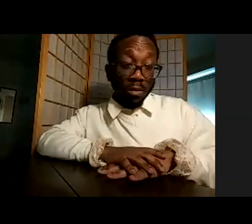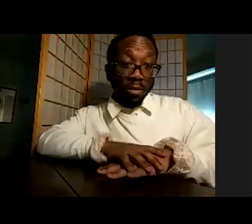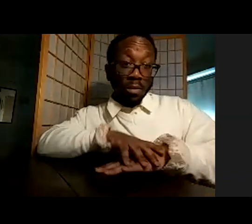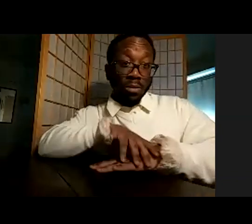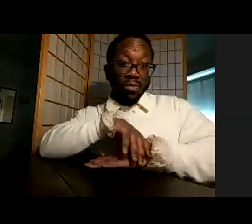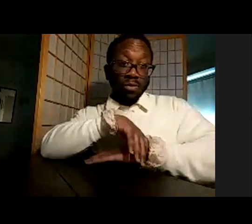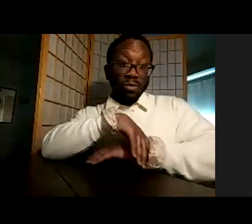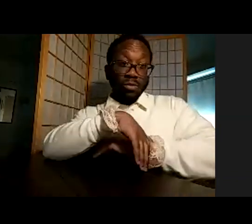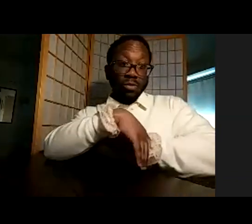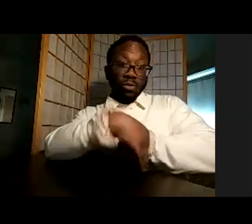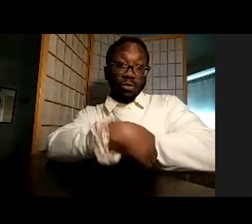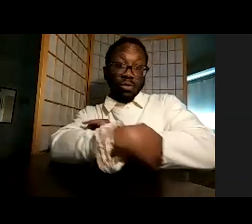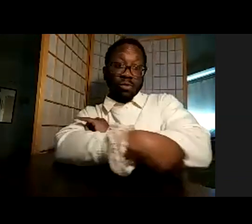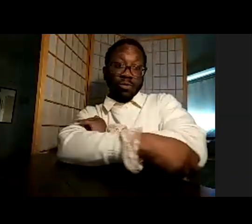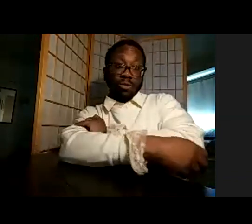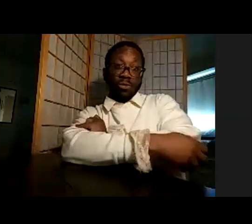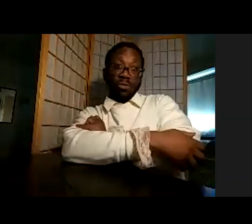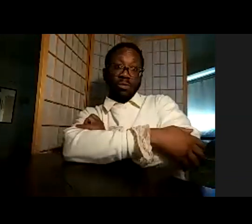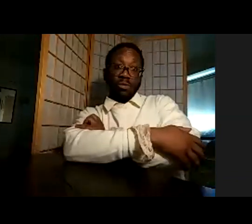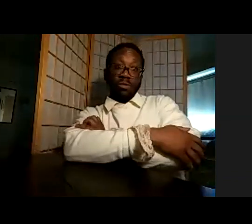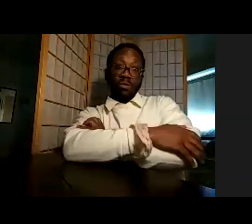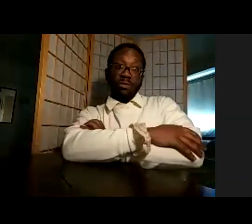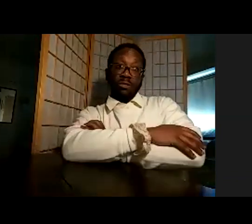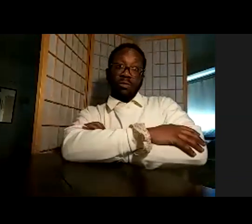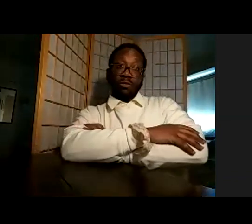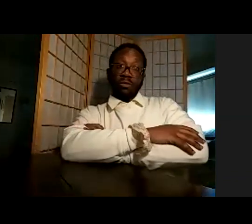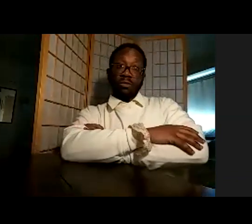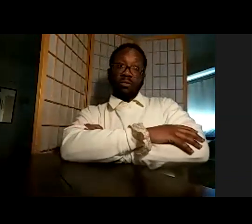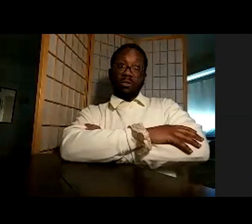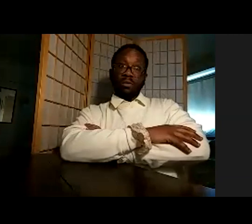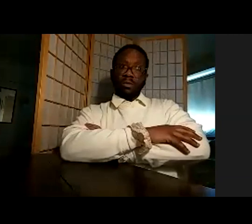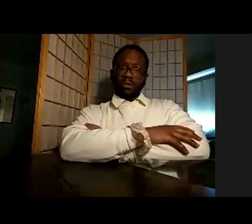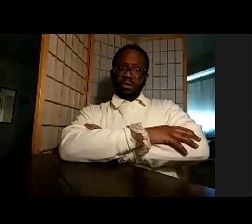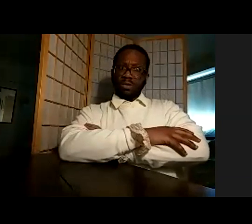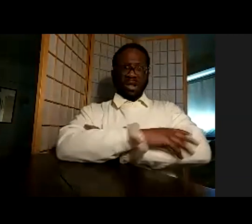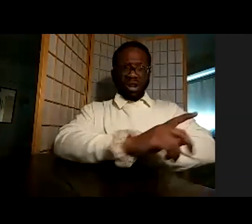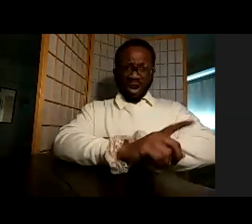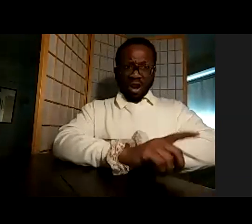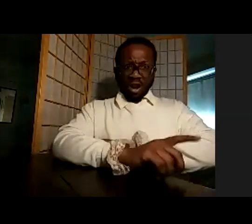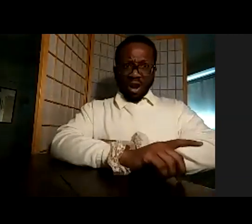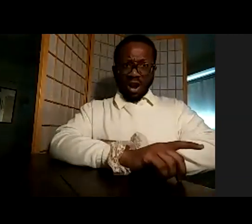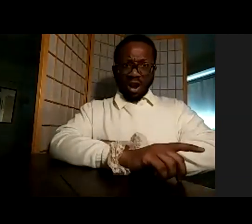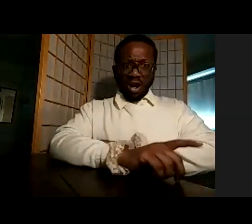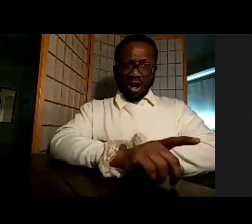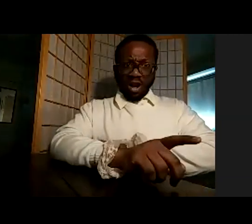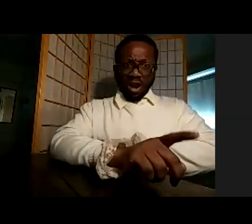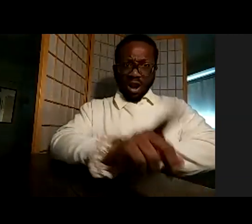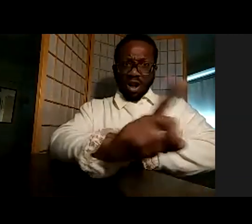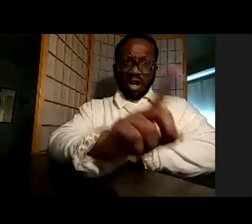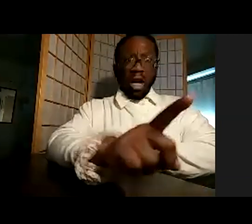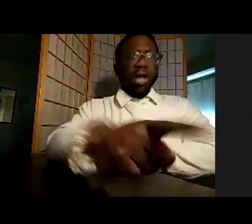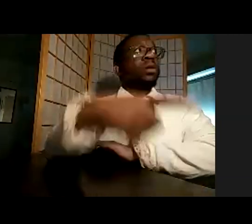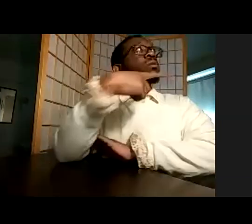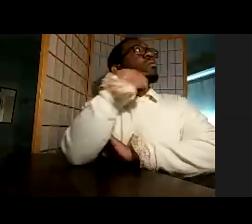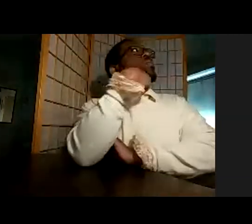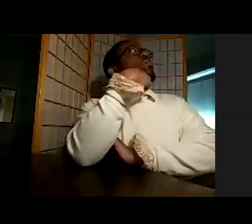malignant thing. Hast thou forgot the foul witch Sekarak, who with age and envy was grown into a hoop? Hast thou forgotten her?